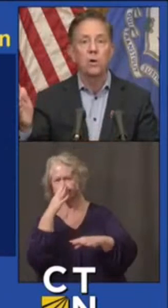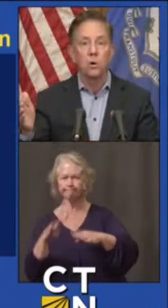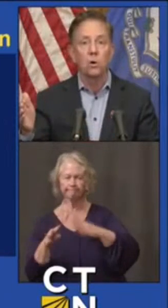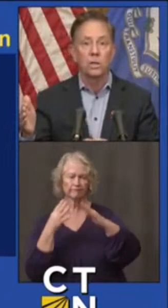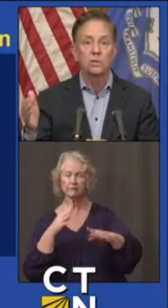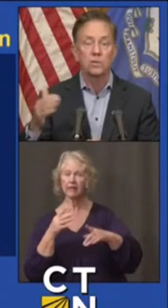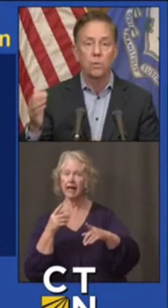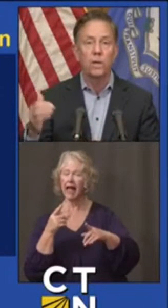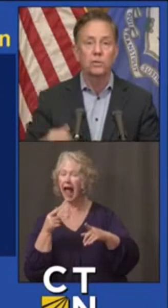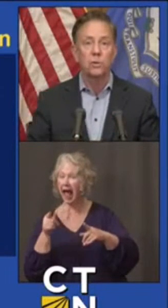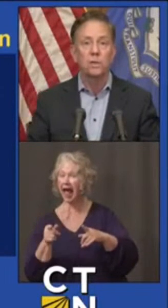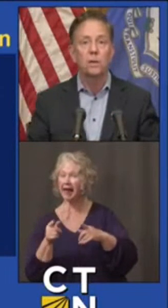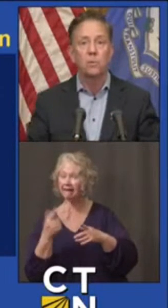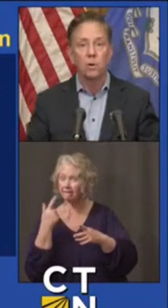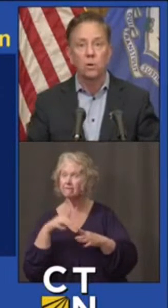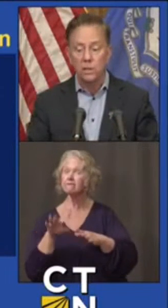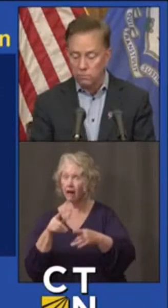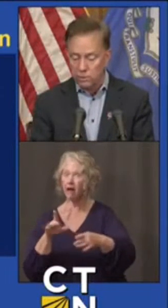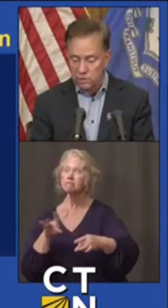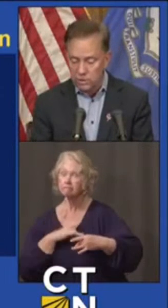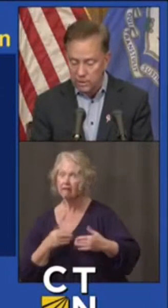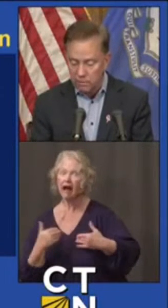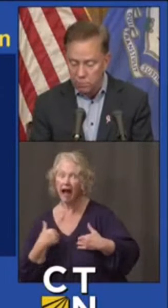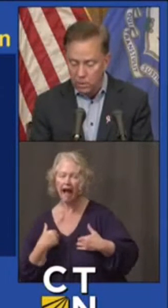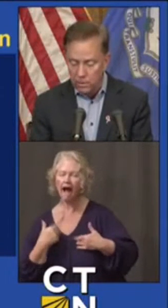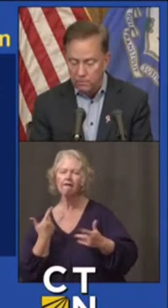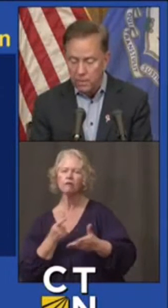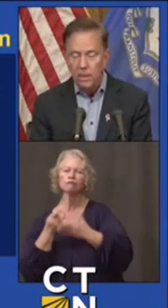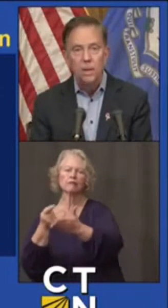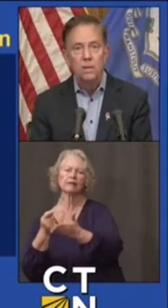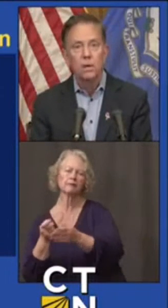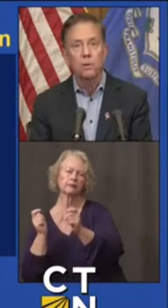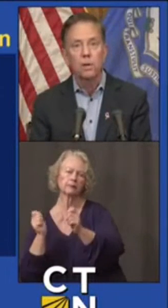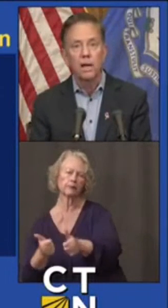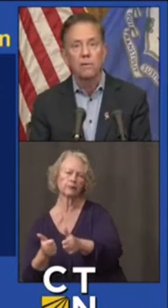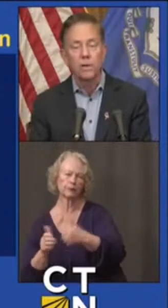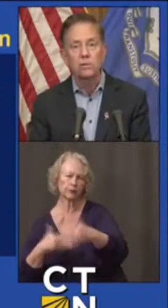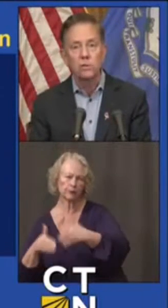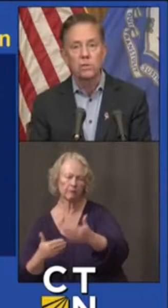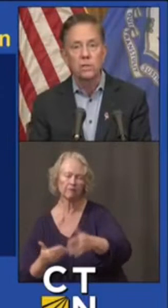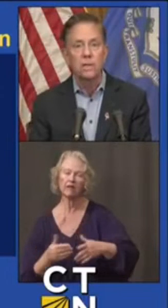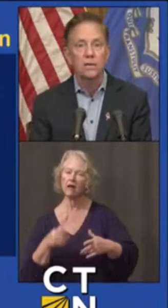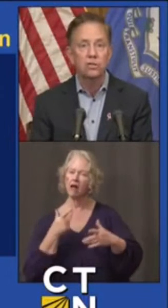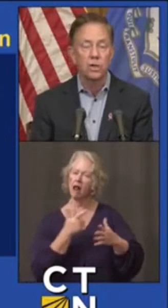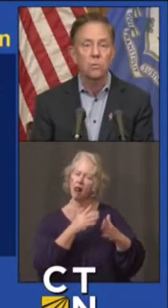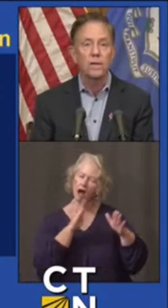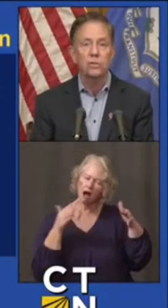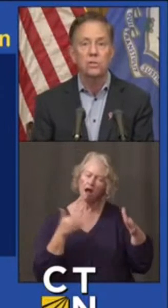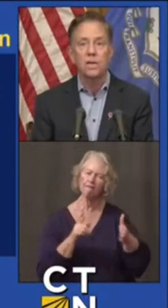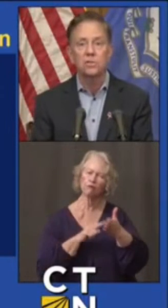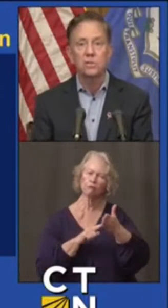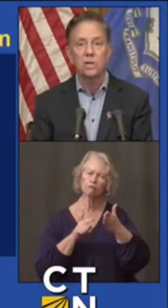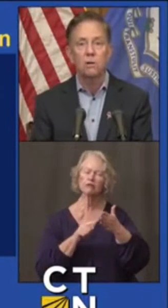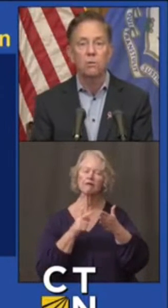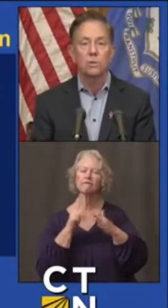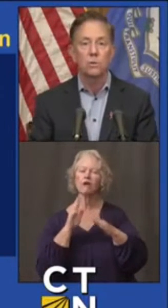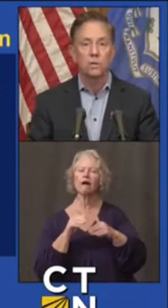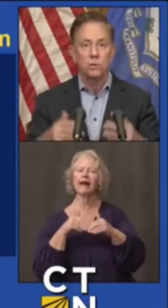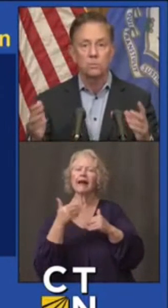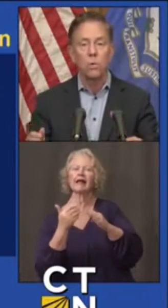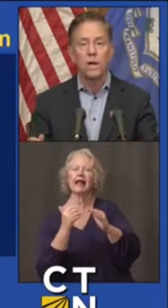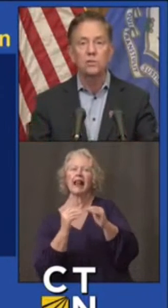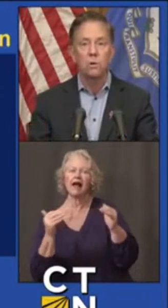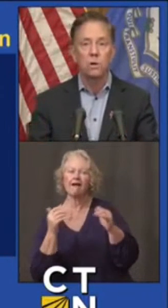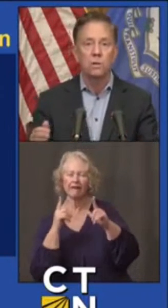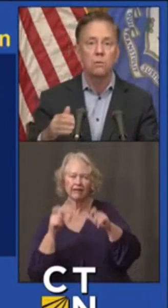there earlier, so we can treat them earlier, which is important. They're going to put a lot of research in the next generation testing. You know what we're doing in terms